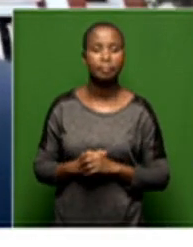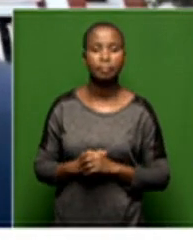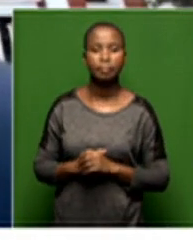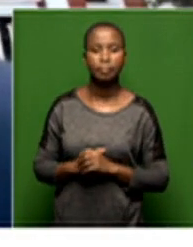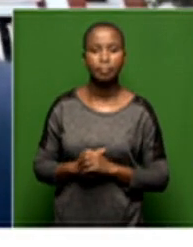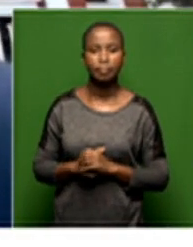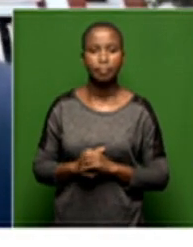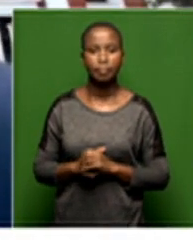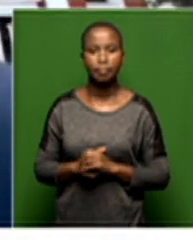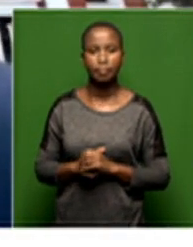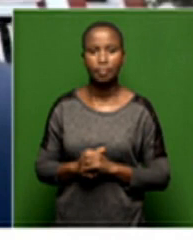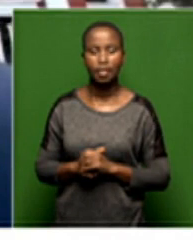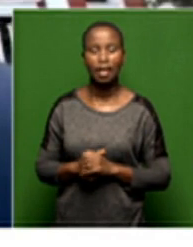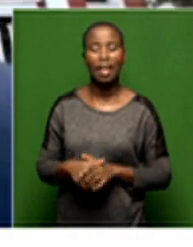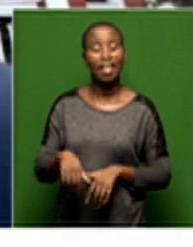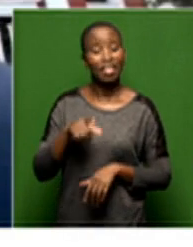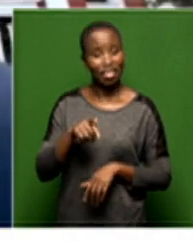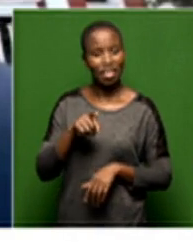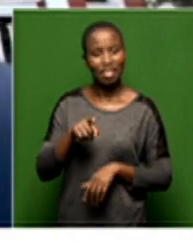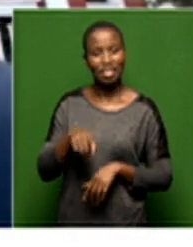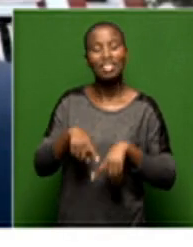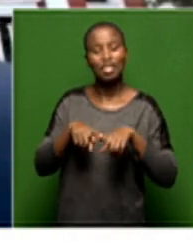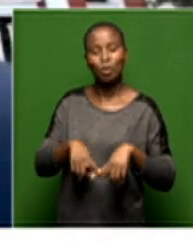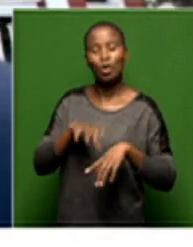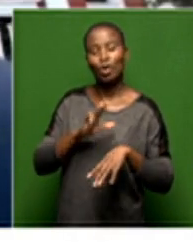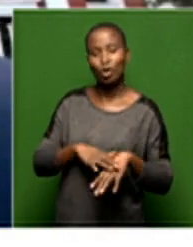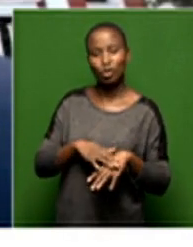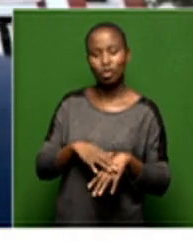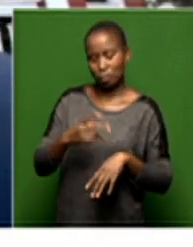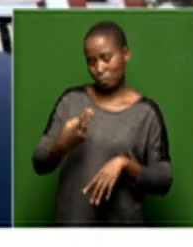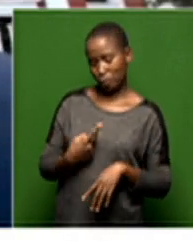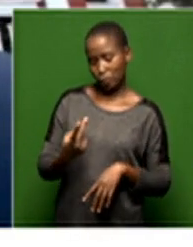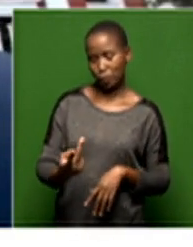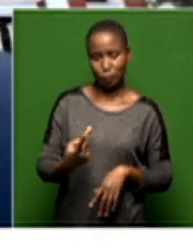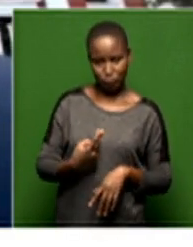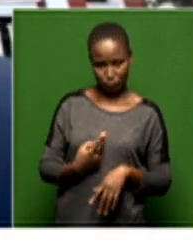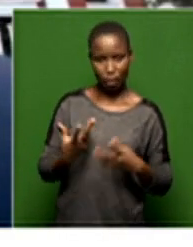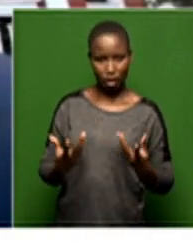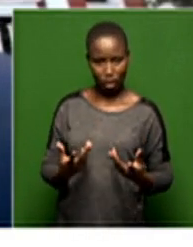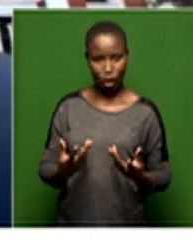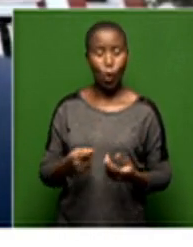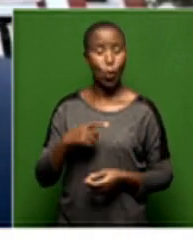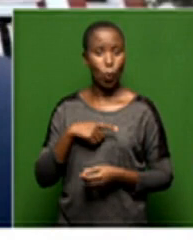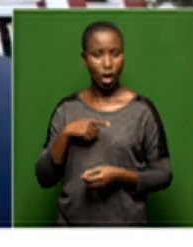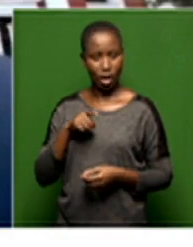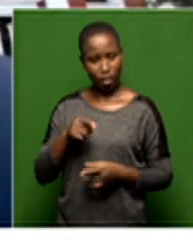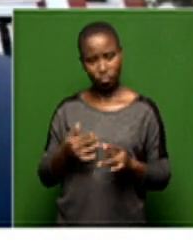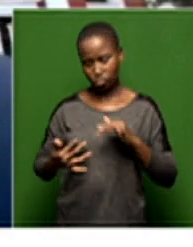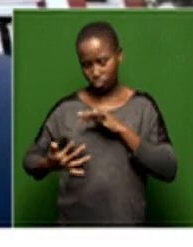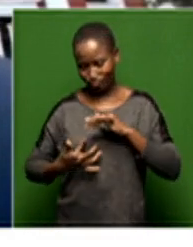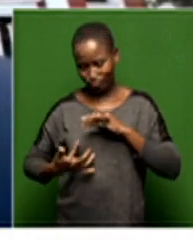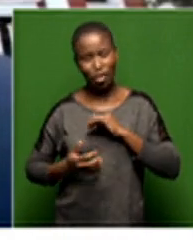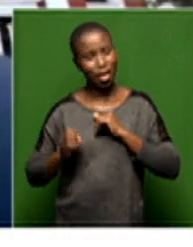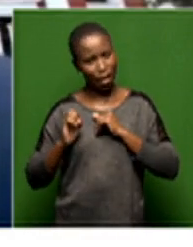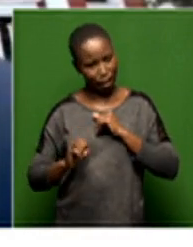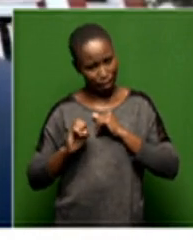it takes two to tango, Leanne. Mm-hmm. There is that enthusiasm, that energy,